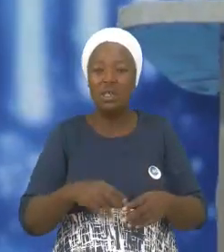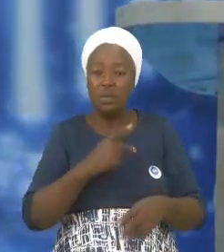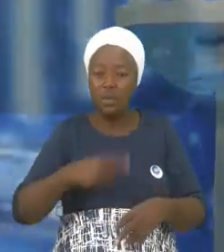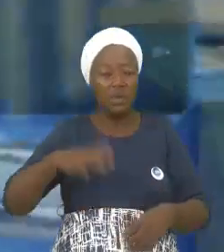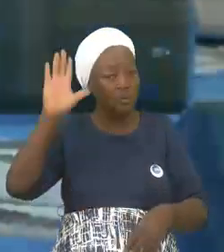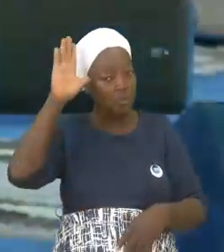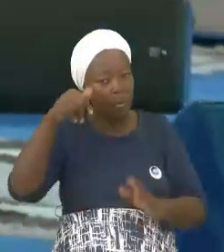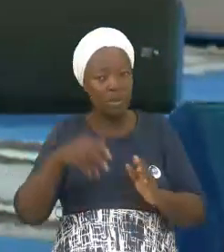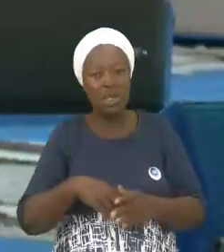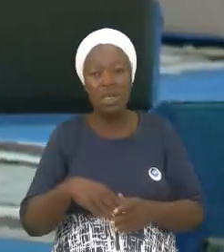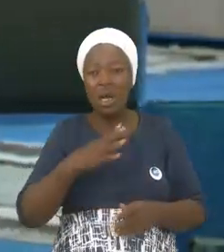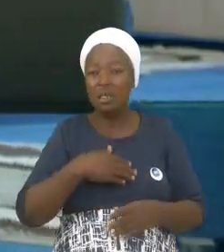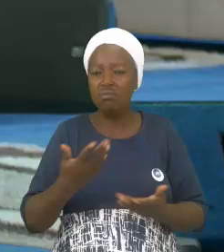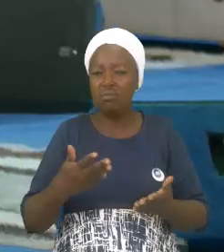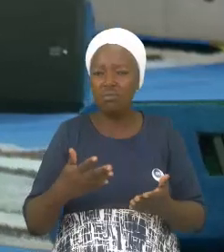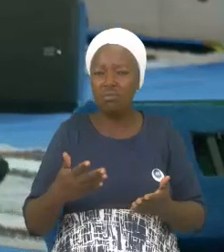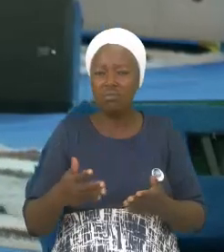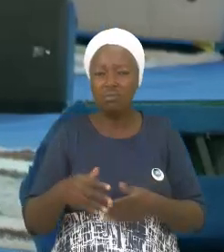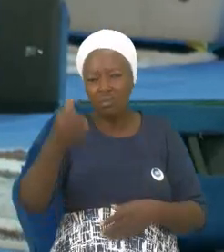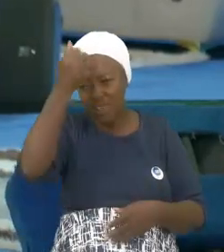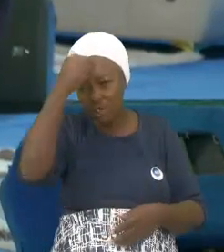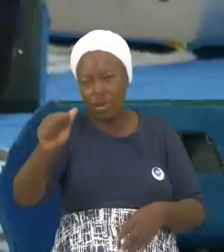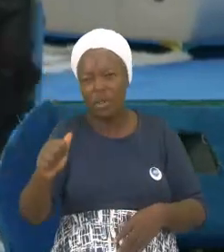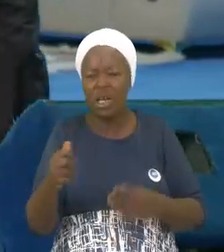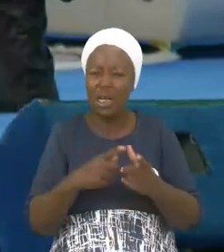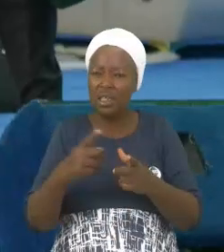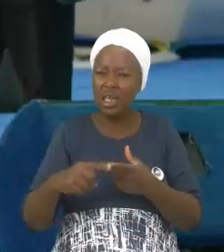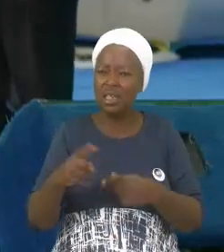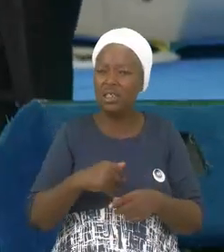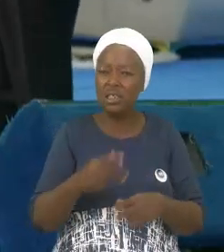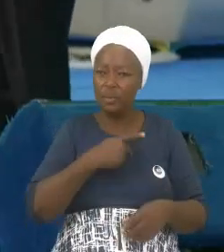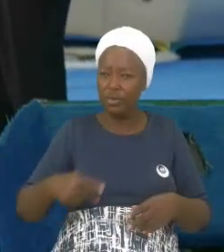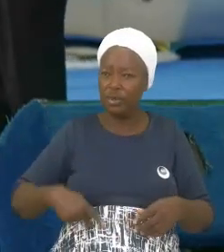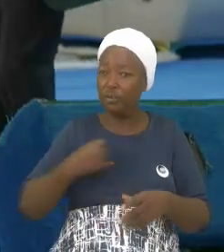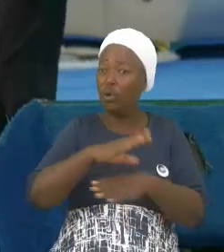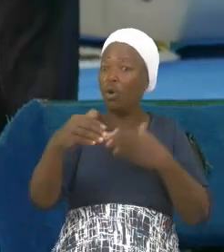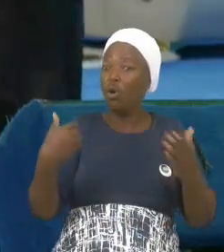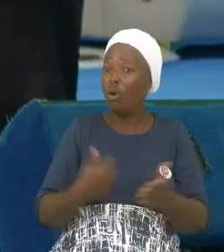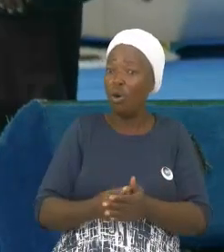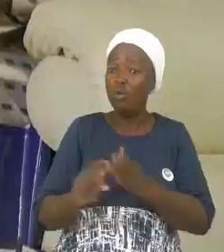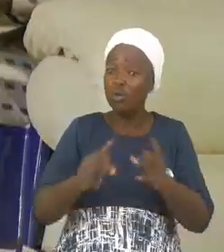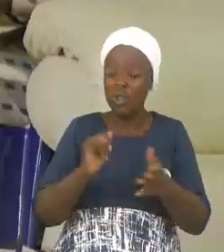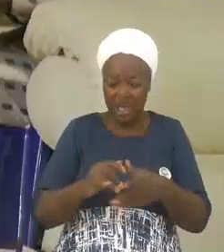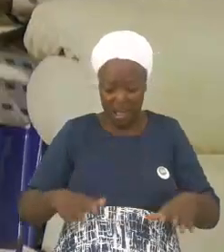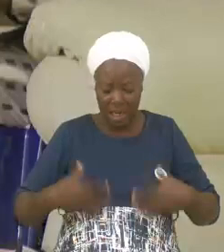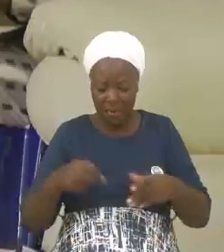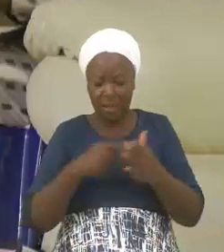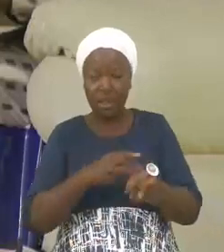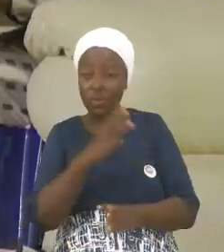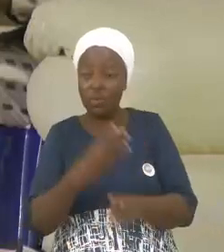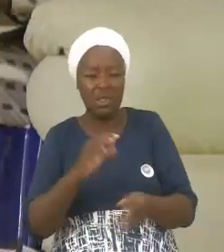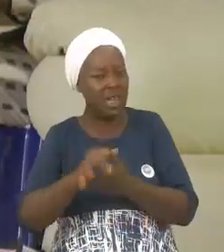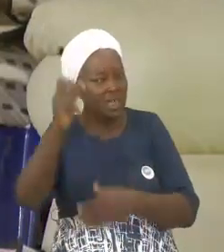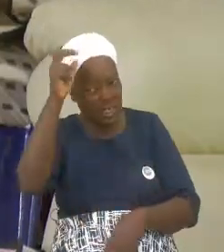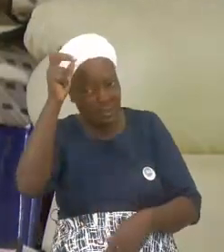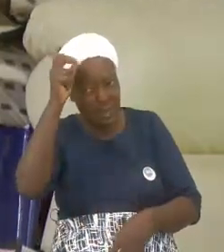the disobedient, he's the prince of the sinner. All the people that live in this world, that Lucifer,